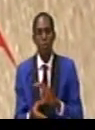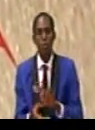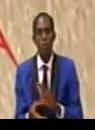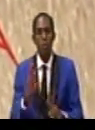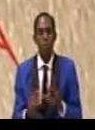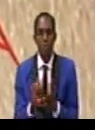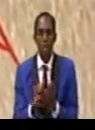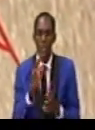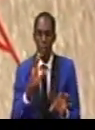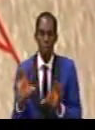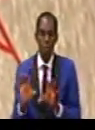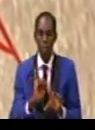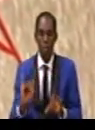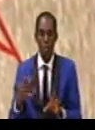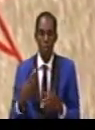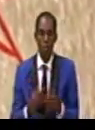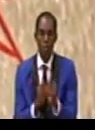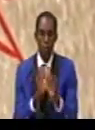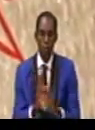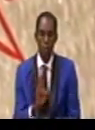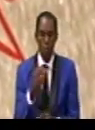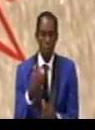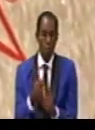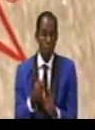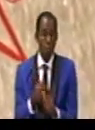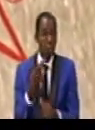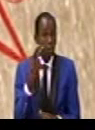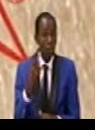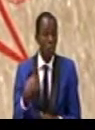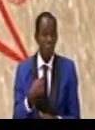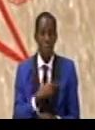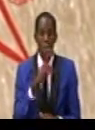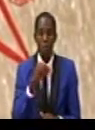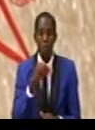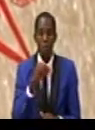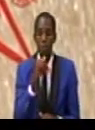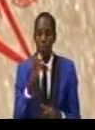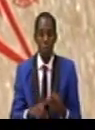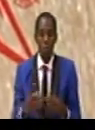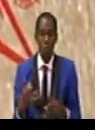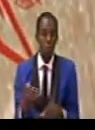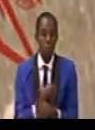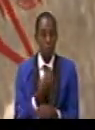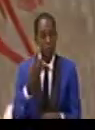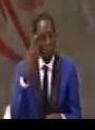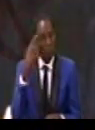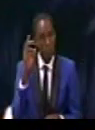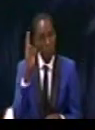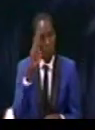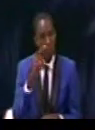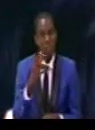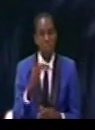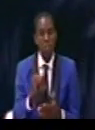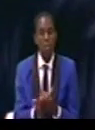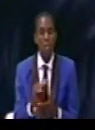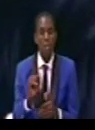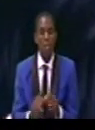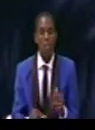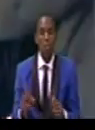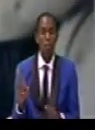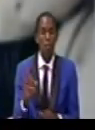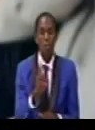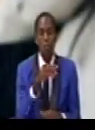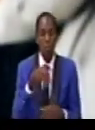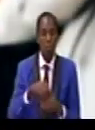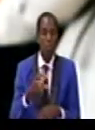themselves. Because, you know, we shouldn't take for granted that everybody that claims to actually be a part of the church is